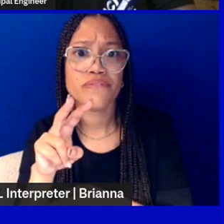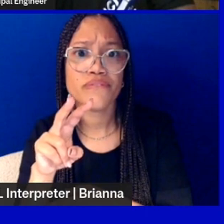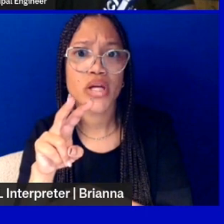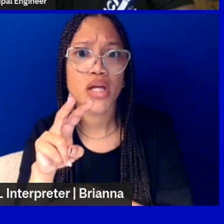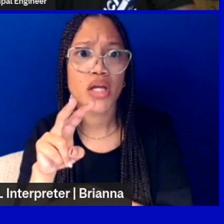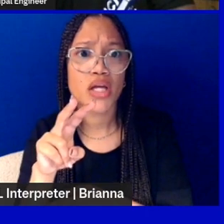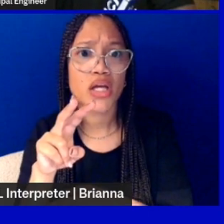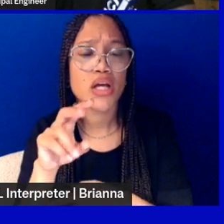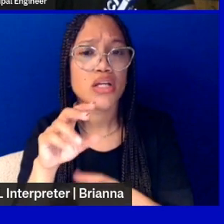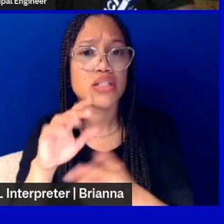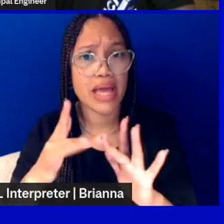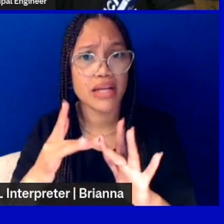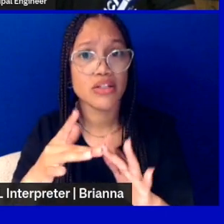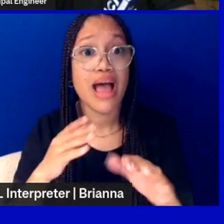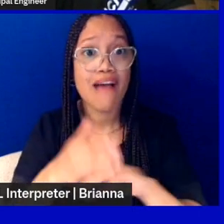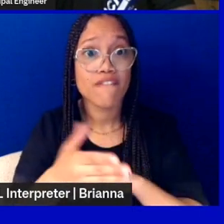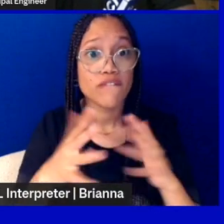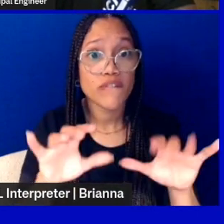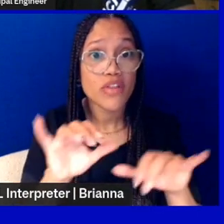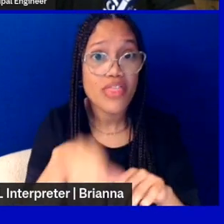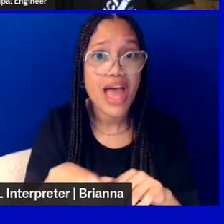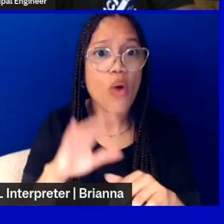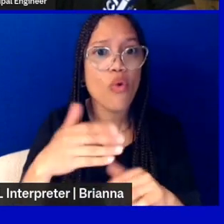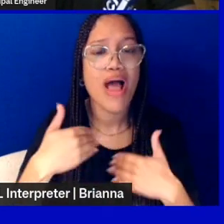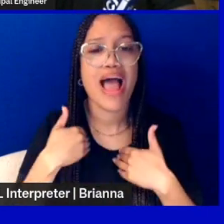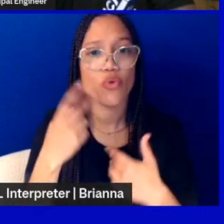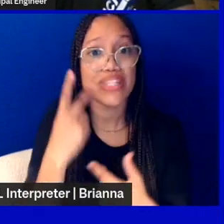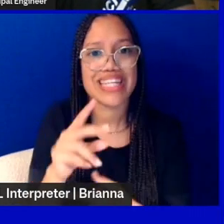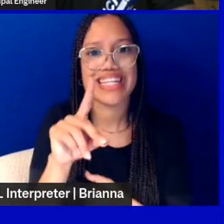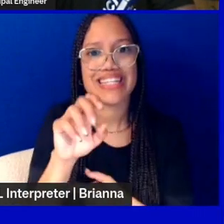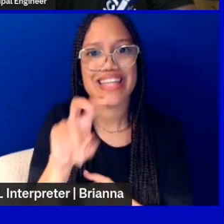see a dev role created on the Vault side.